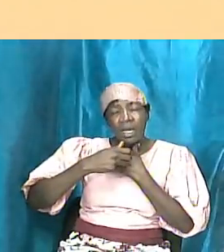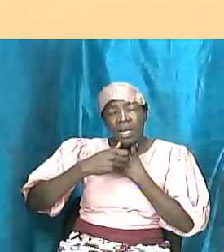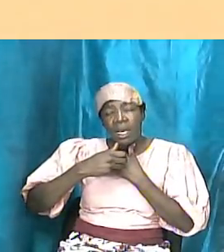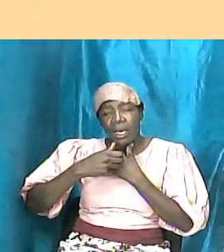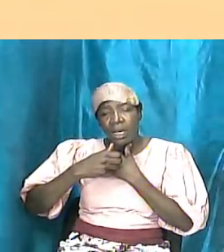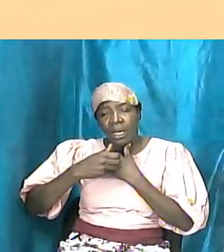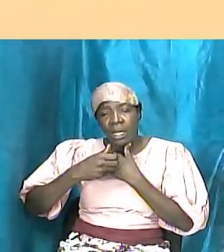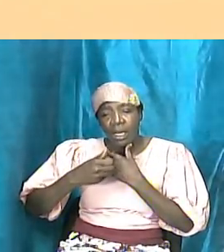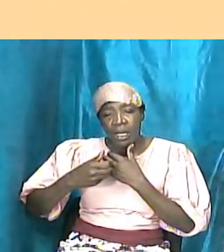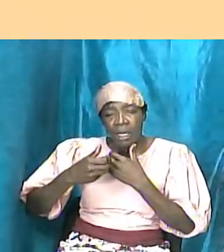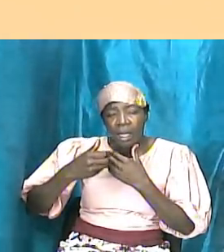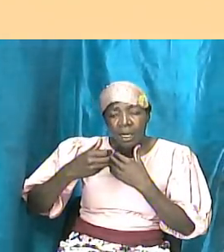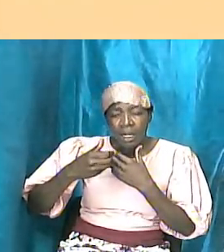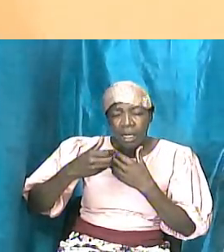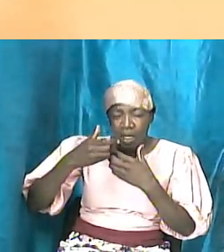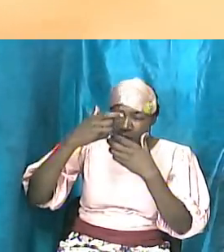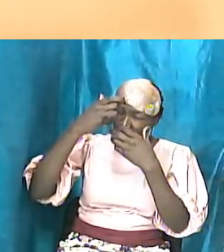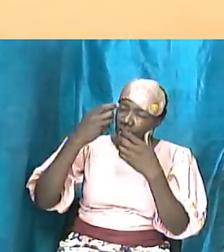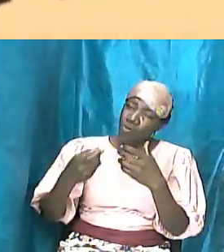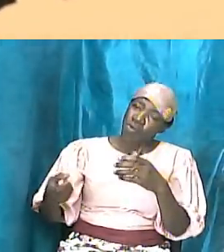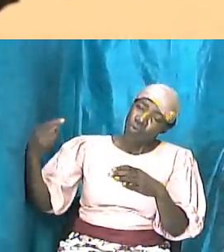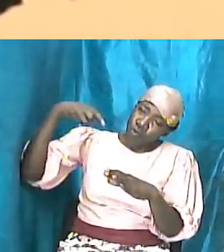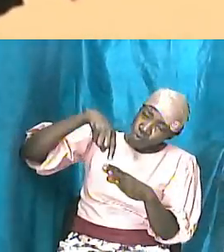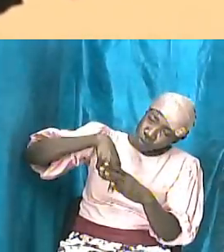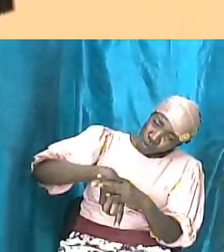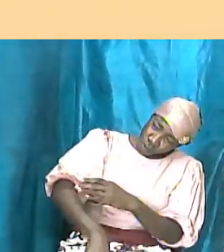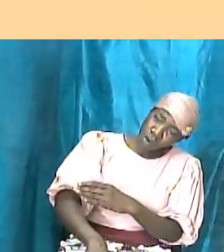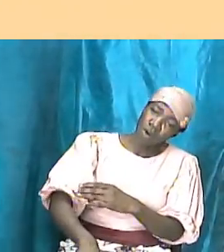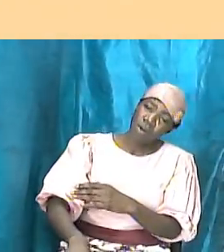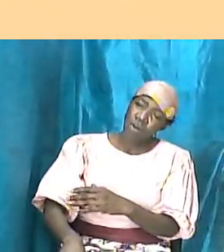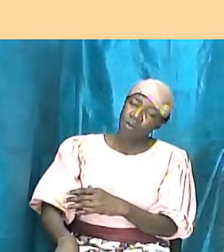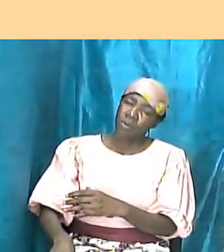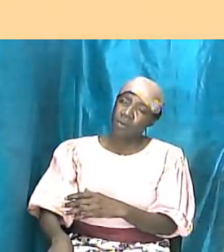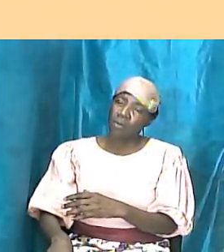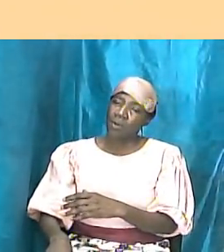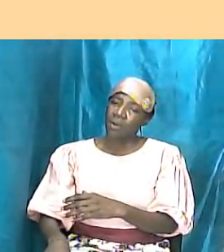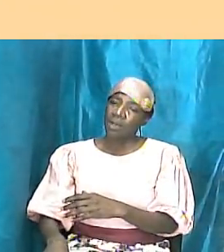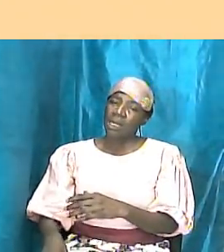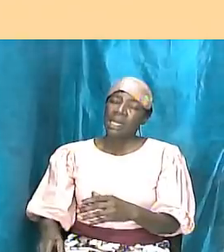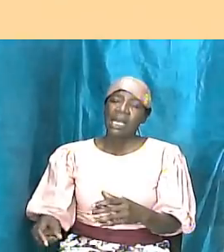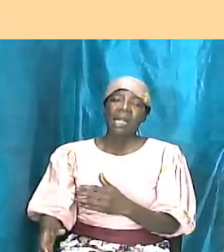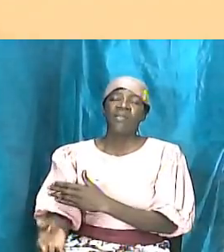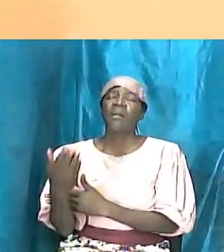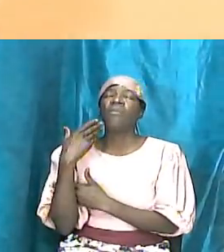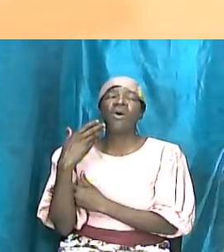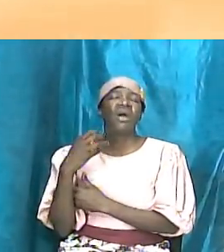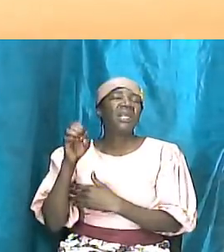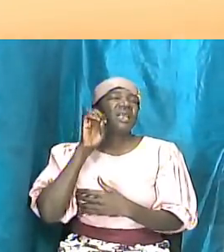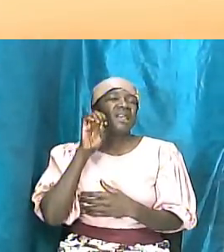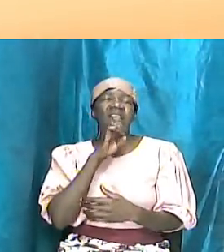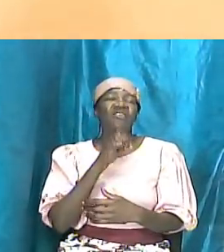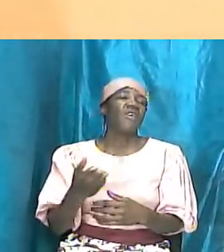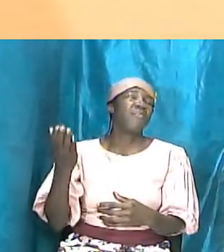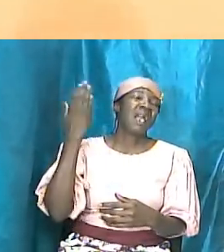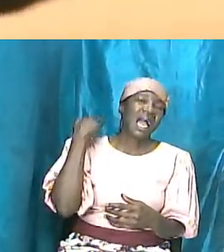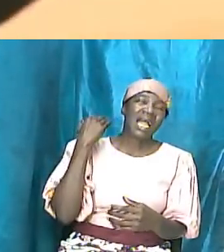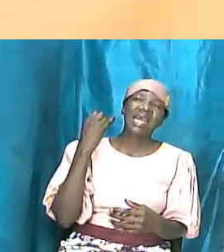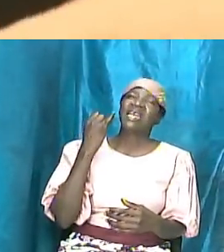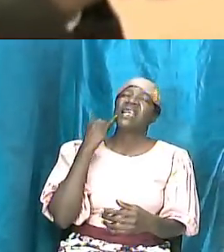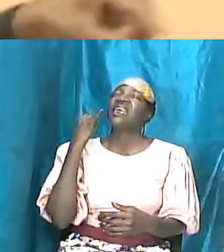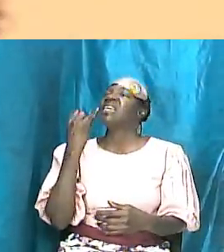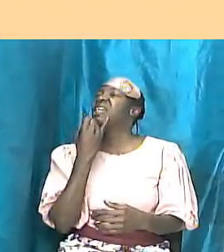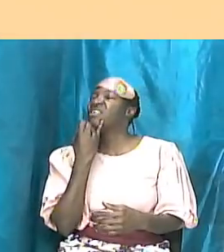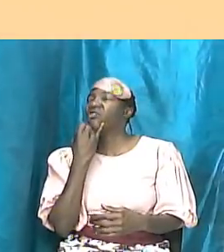the morning, Egypt was behind them, and Israel was on the